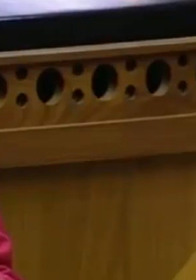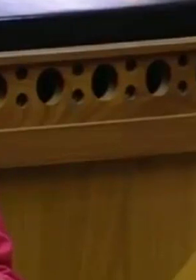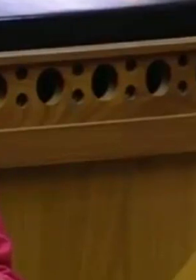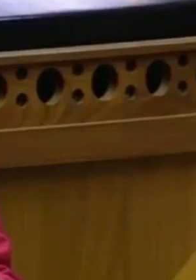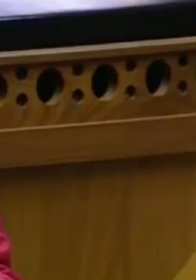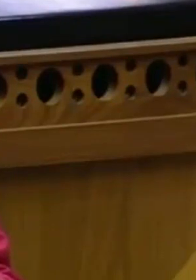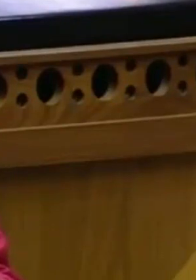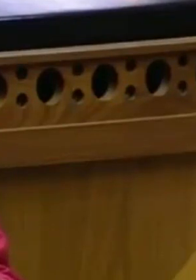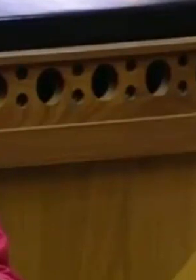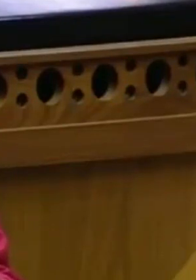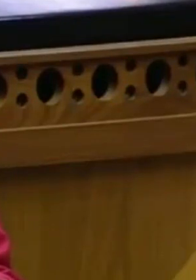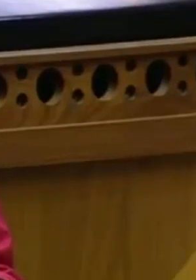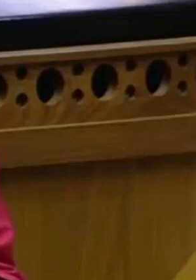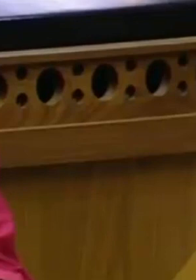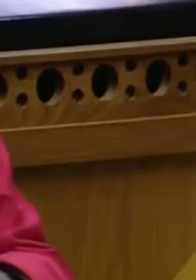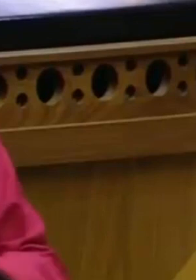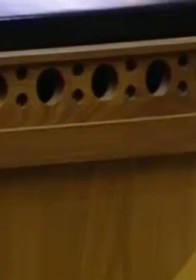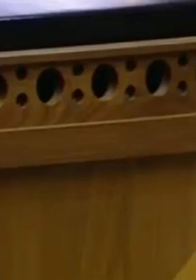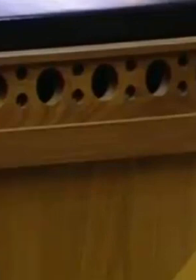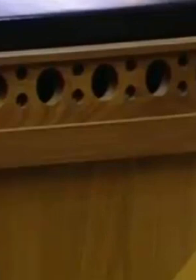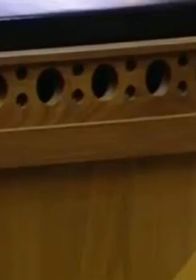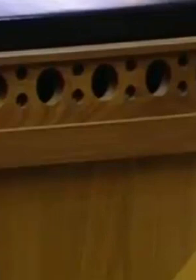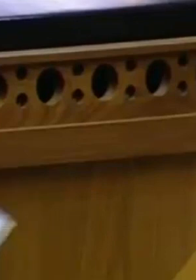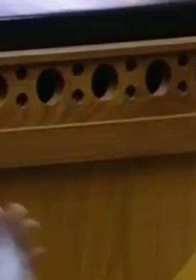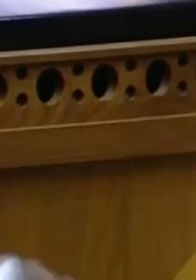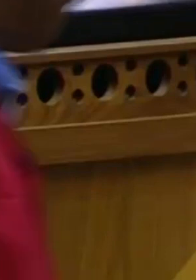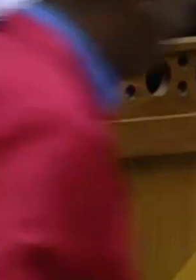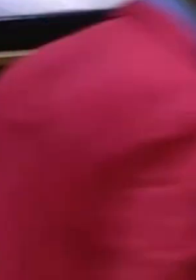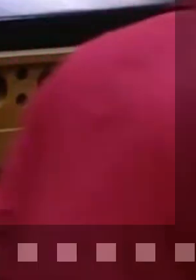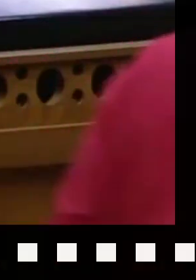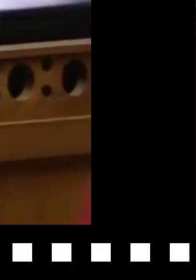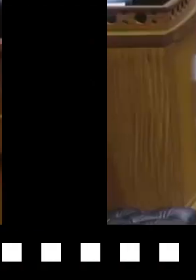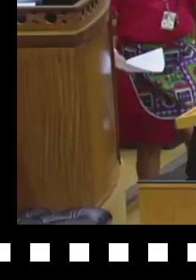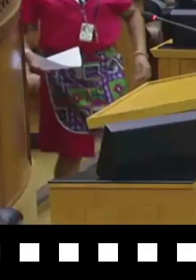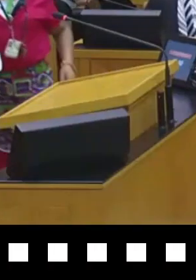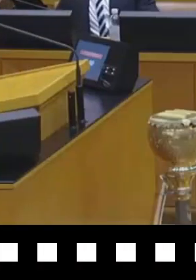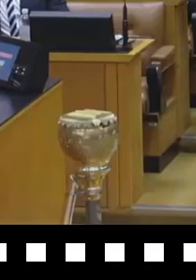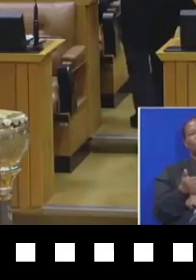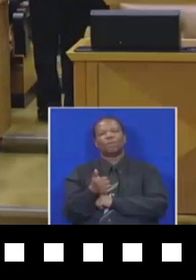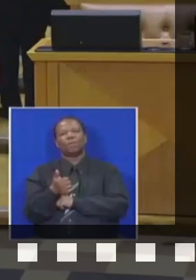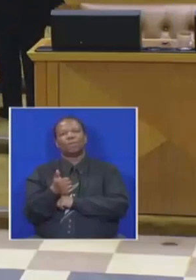other captures by the Ruperts and other people. Thank you very much. Kwena, thank you. Your time is now expired.